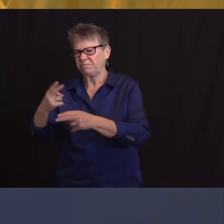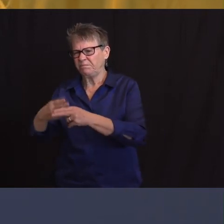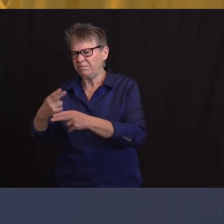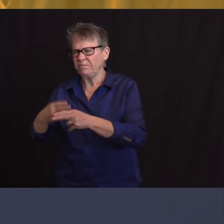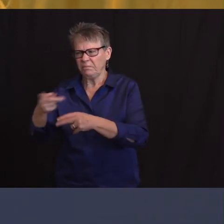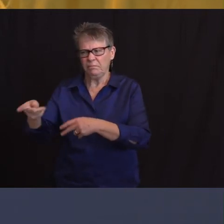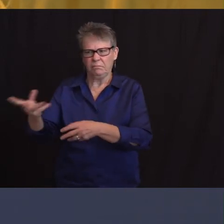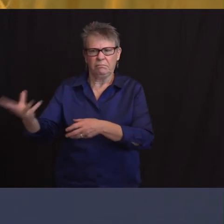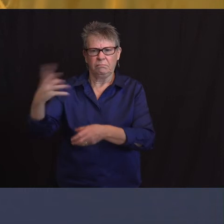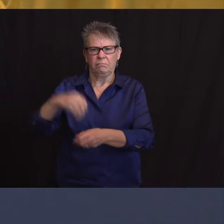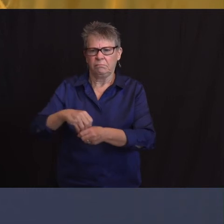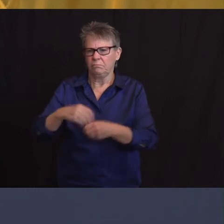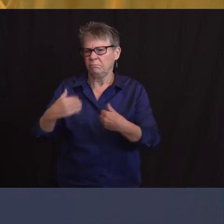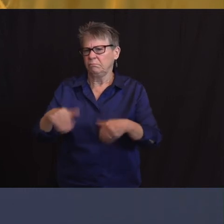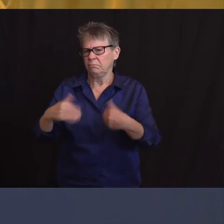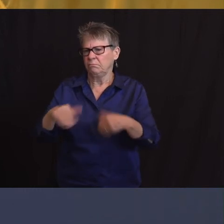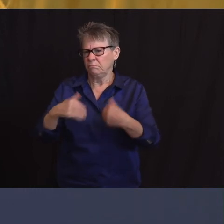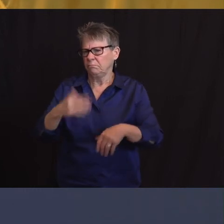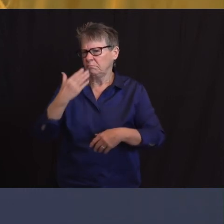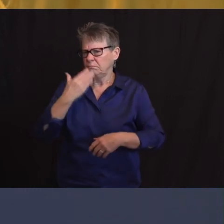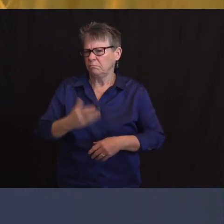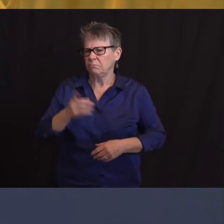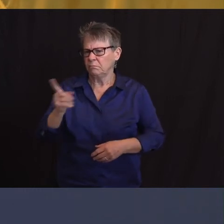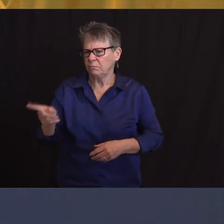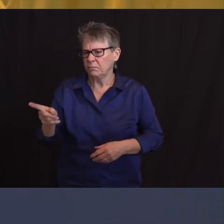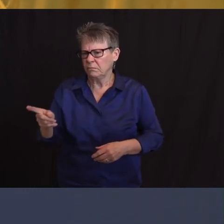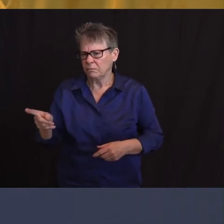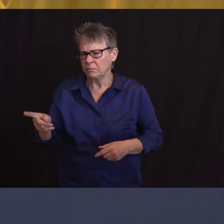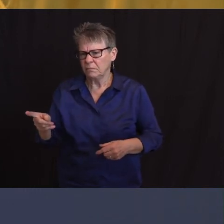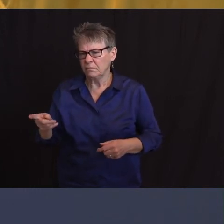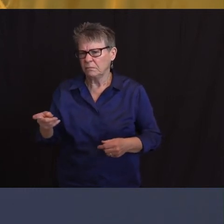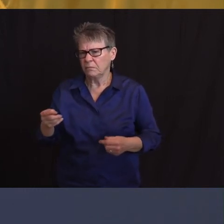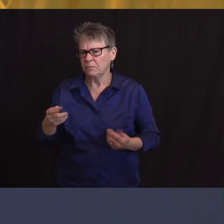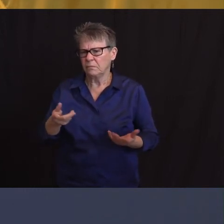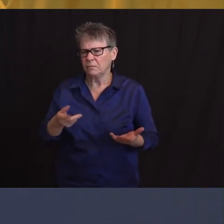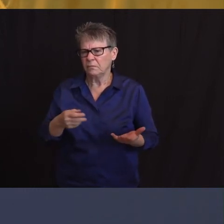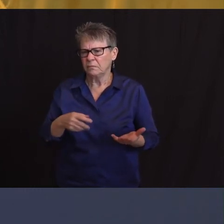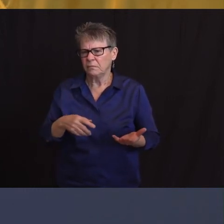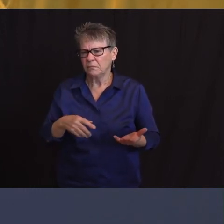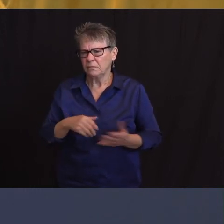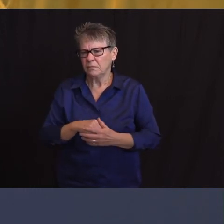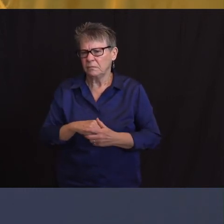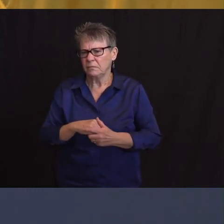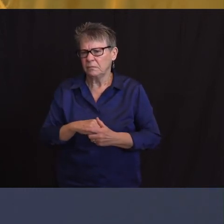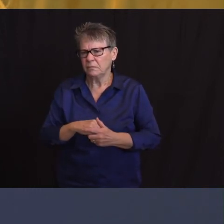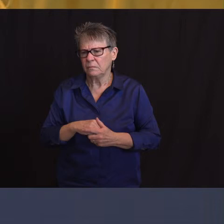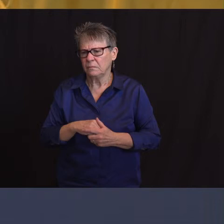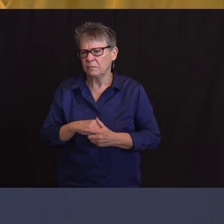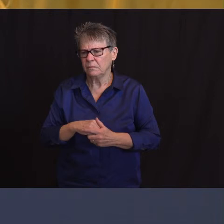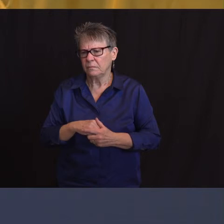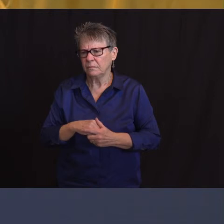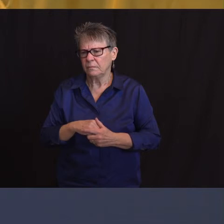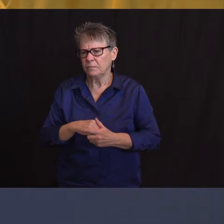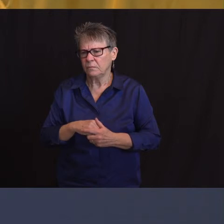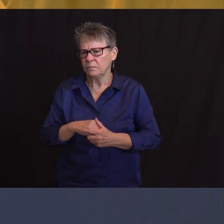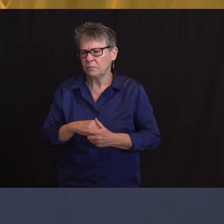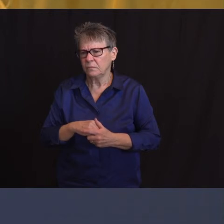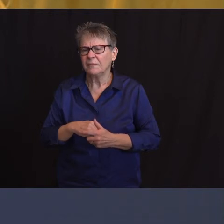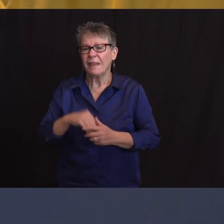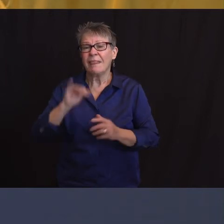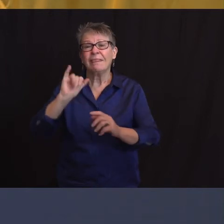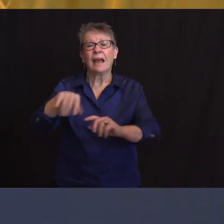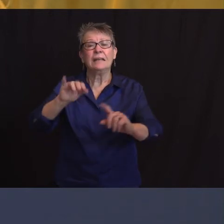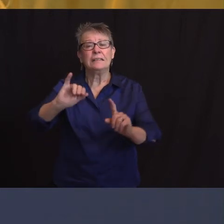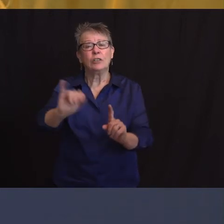sort of glanced through NJ, Get Covered New Jersey, like it was, we took it off the shelf. This is from